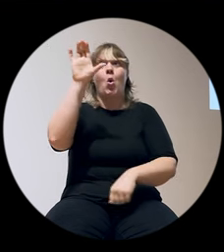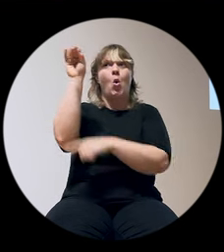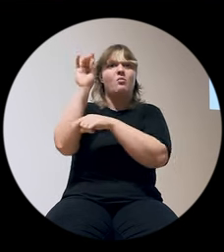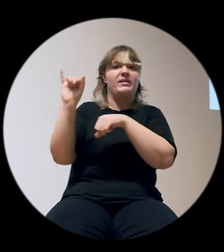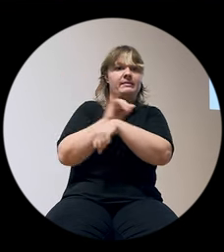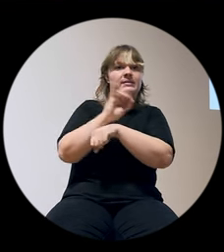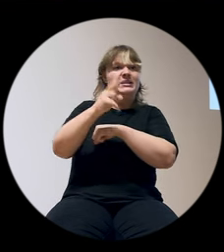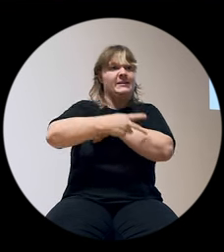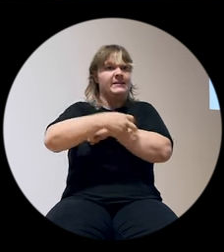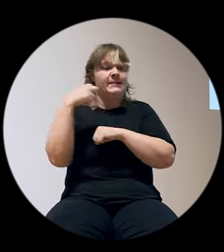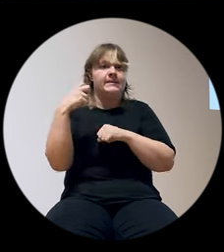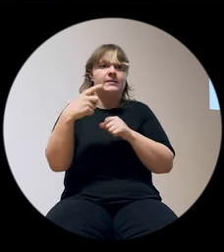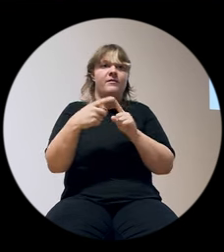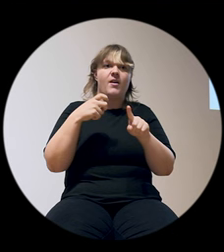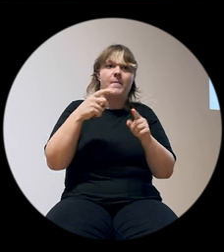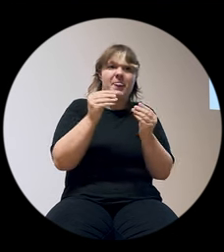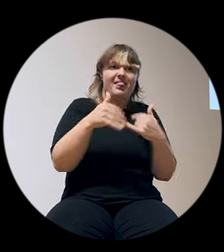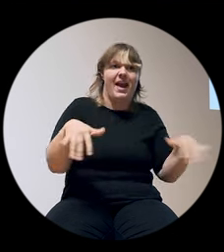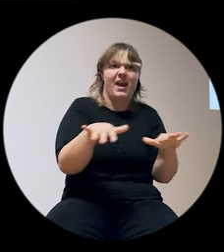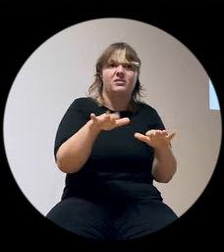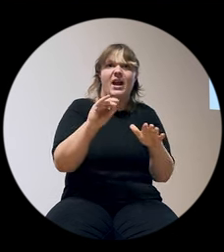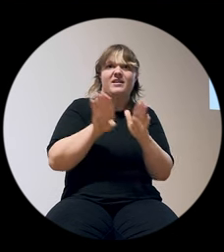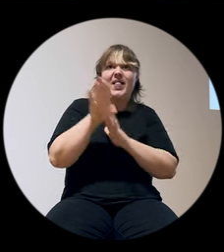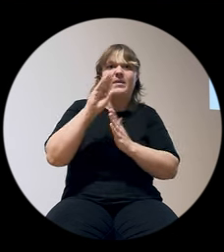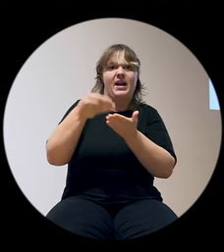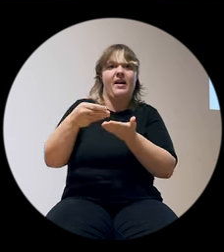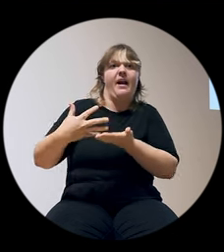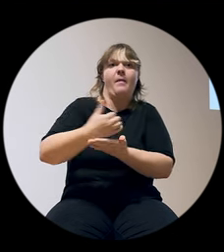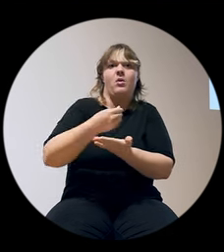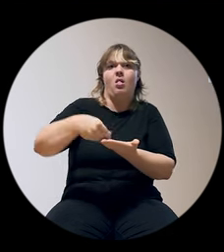from land and development of capital without care for consequence.